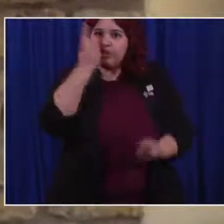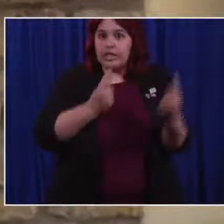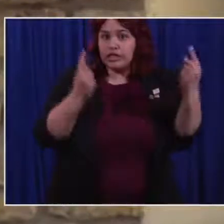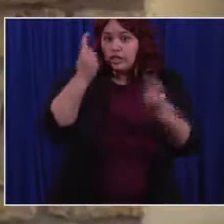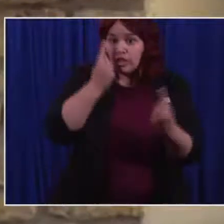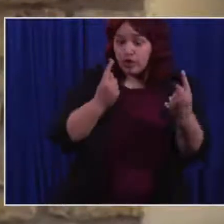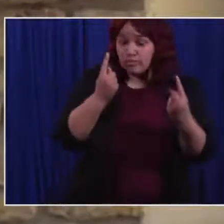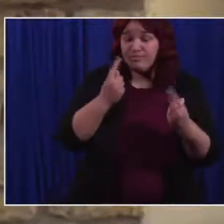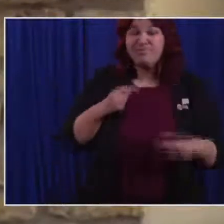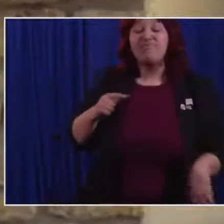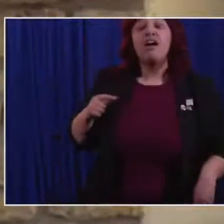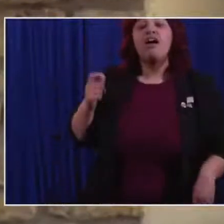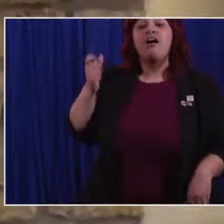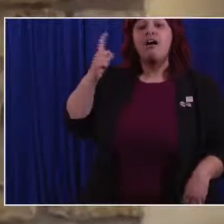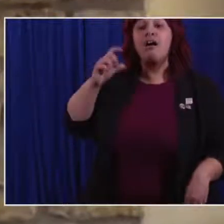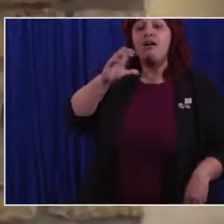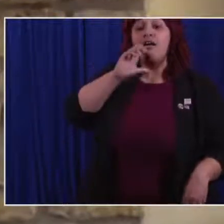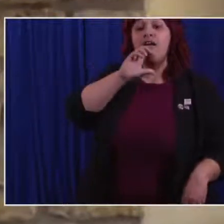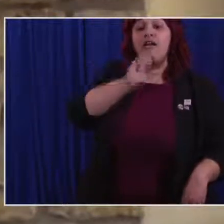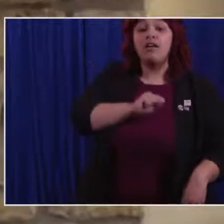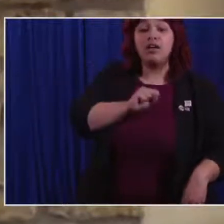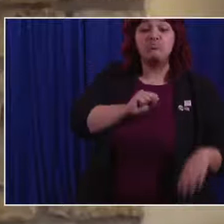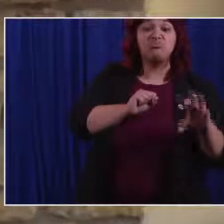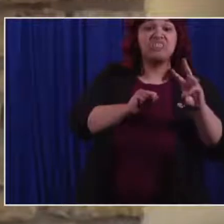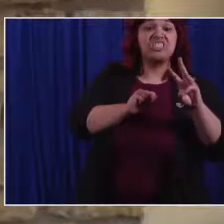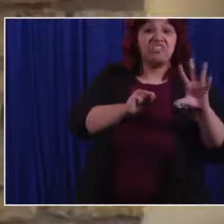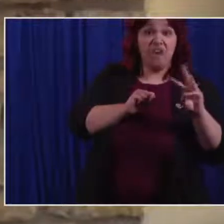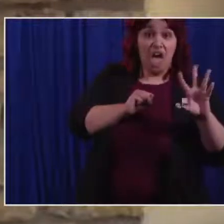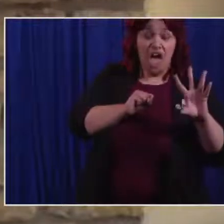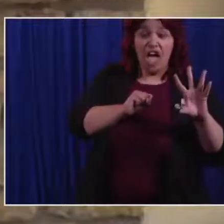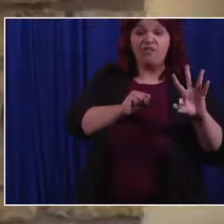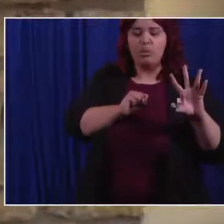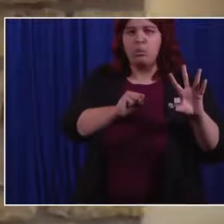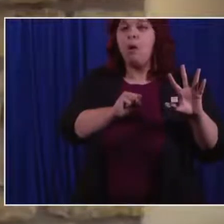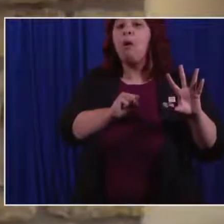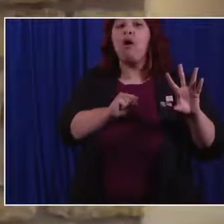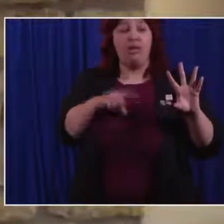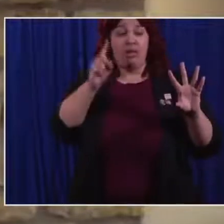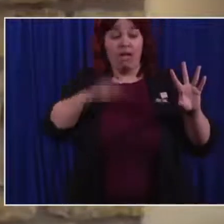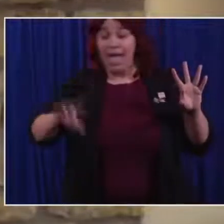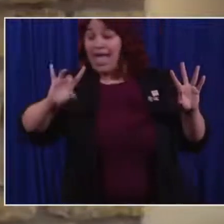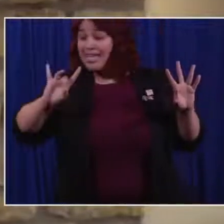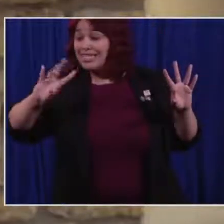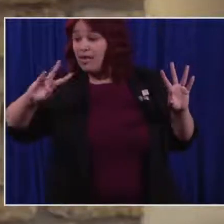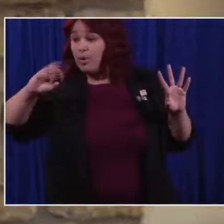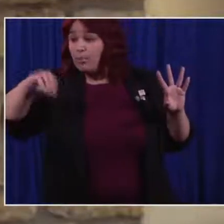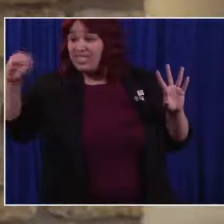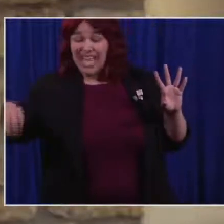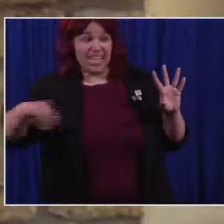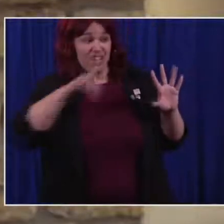from COVID. If we go to 50, which we've done, which we'll do on Thursday, open that